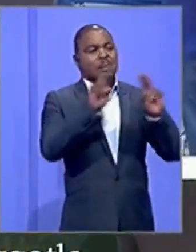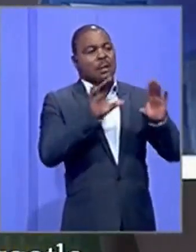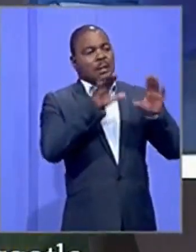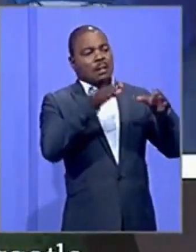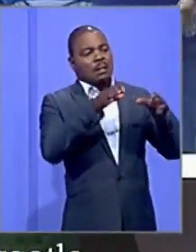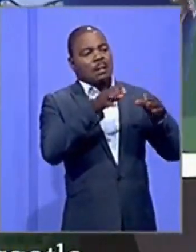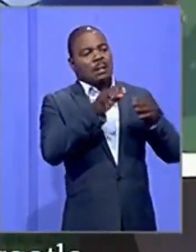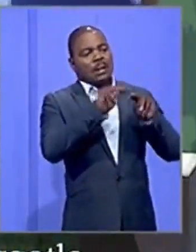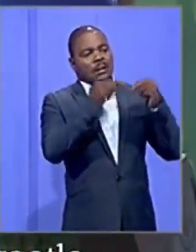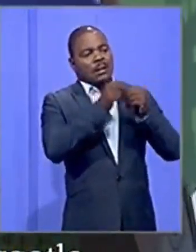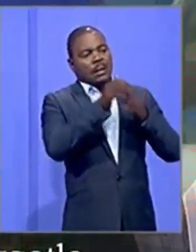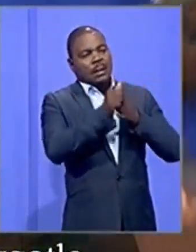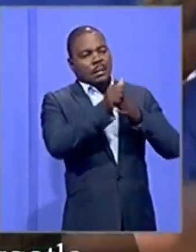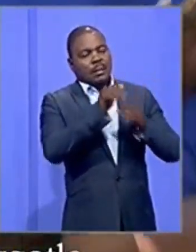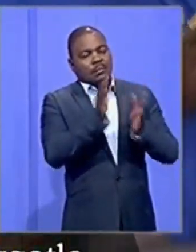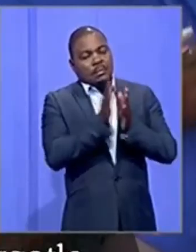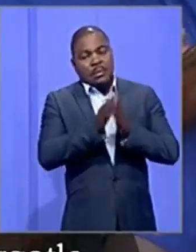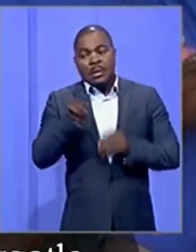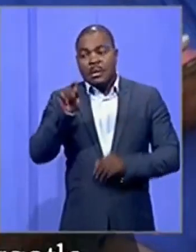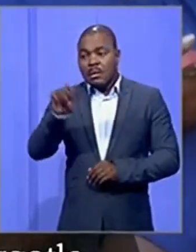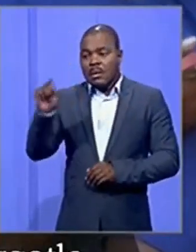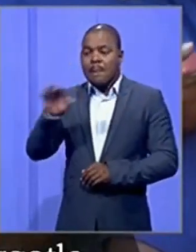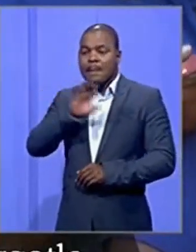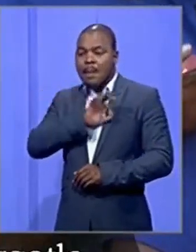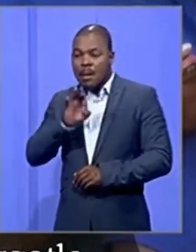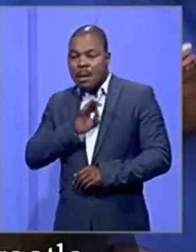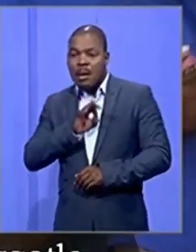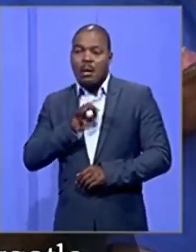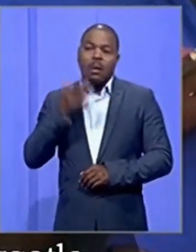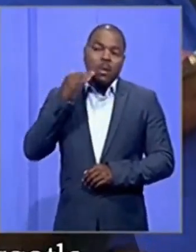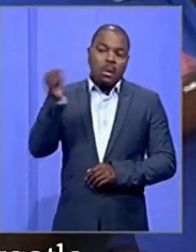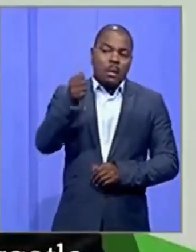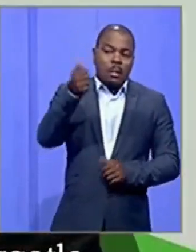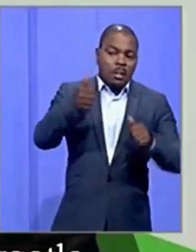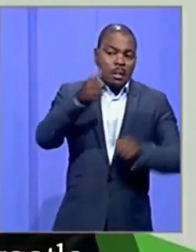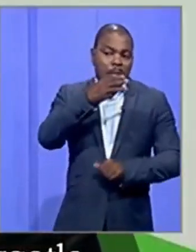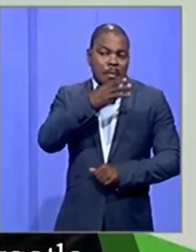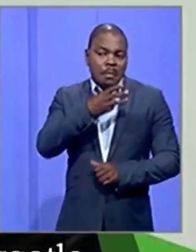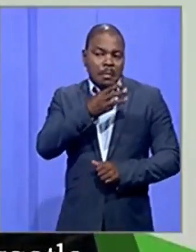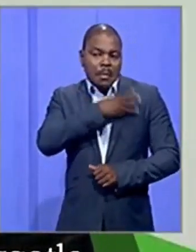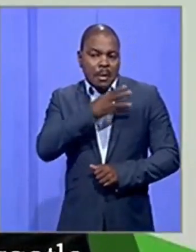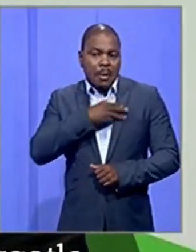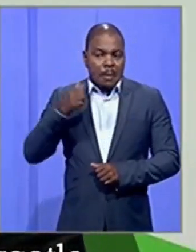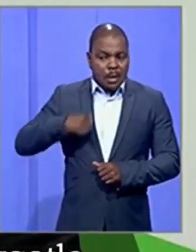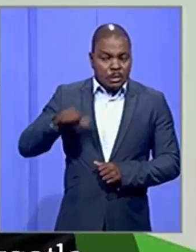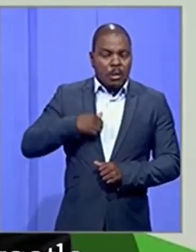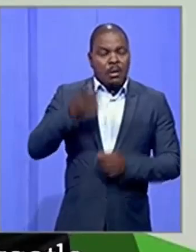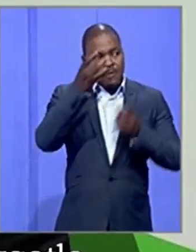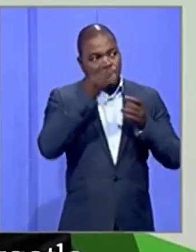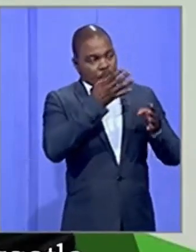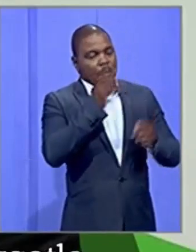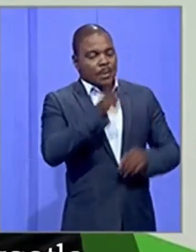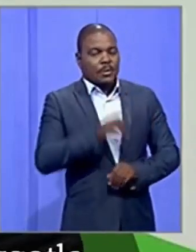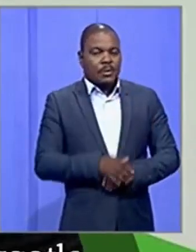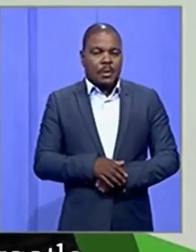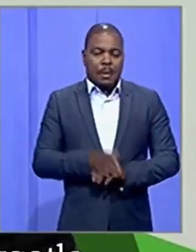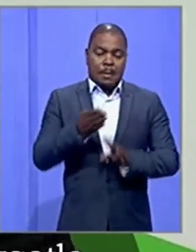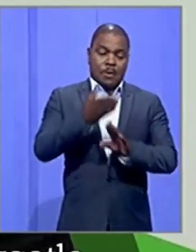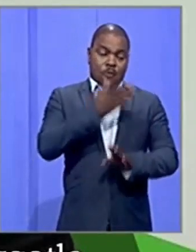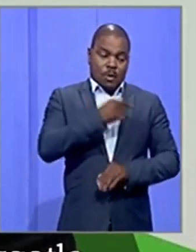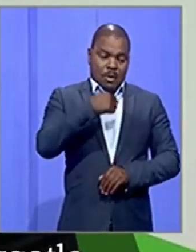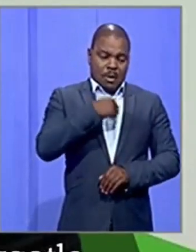bo meyara ho le tsebisa ka ho thongwa bahlanka ba ka sehlong ba bo masepala. Before I became the leader of the Democratic Alliance,